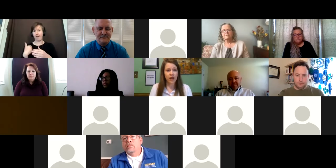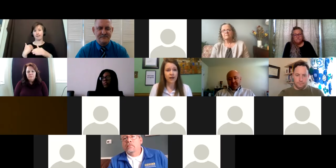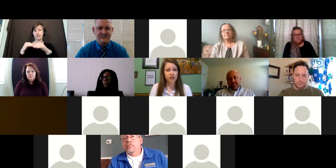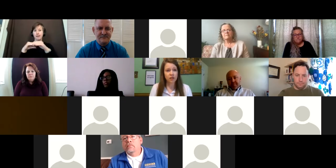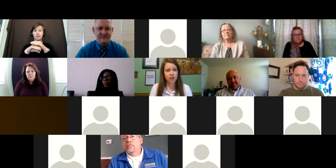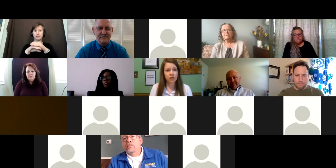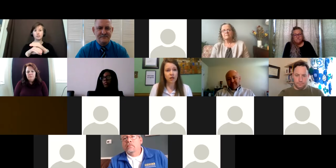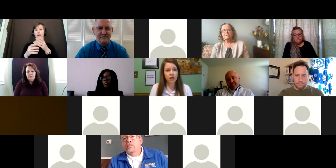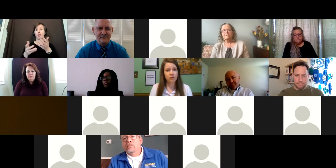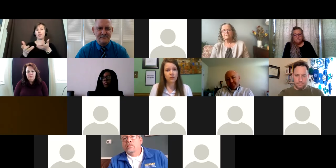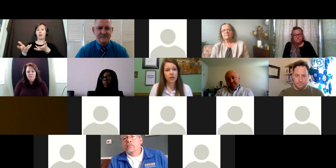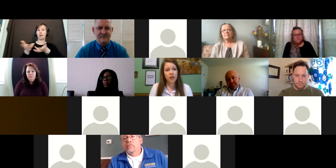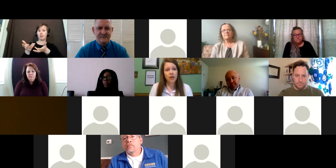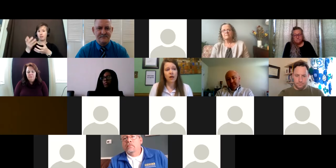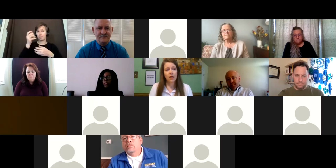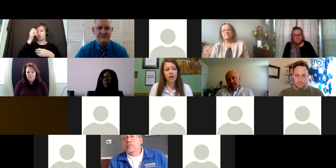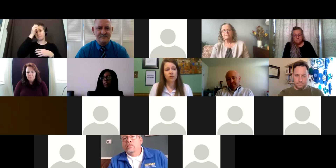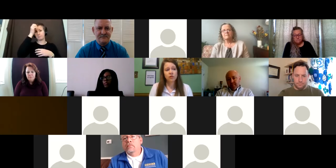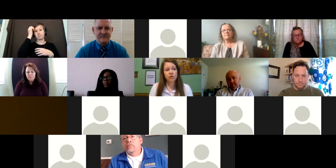and interaction